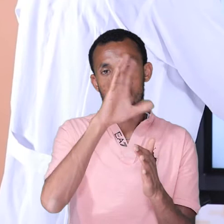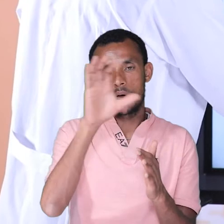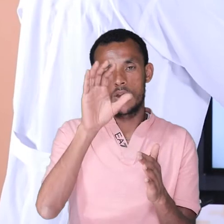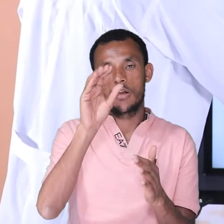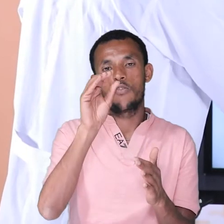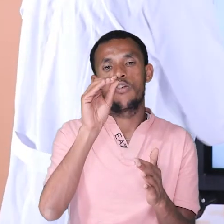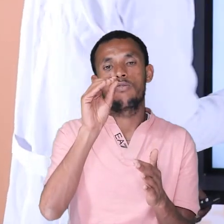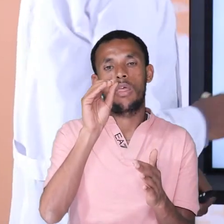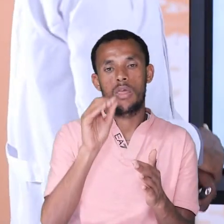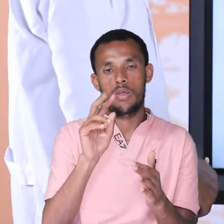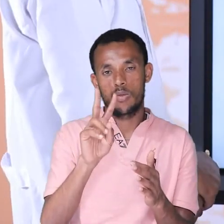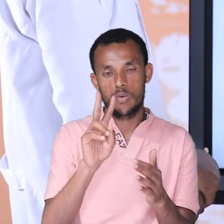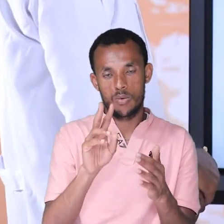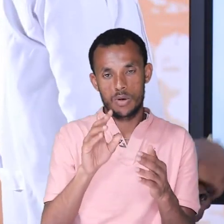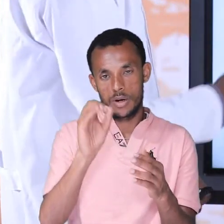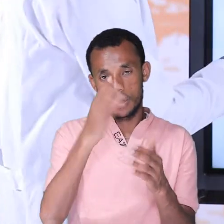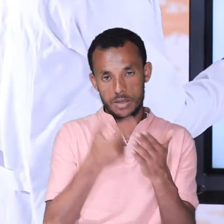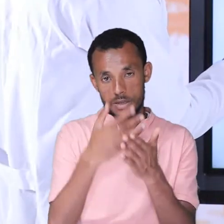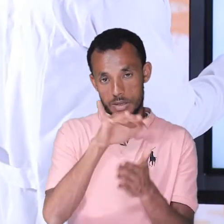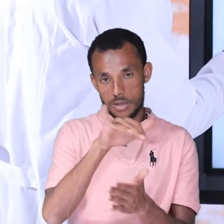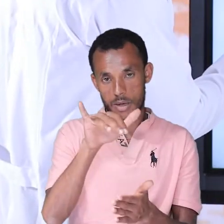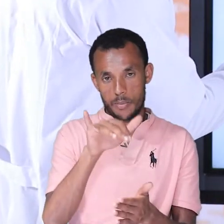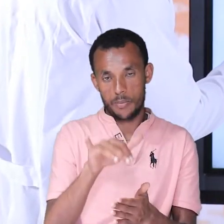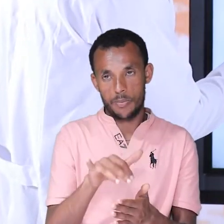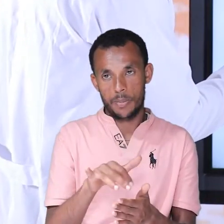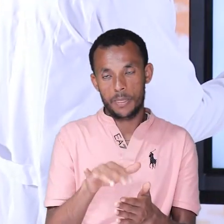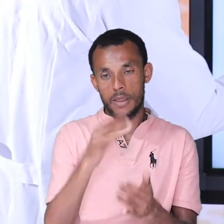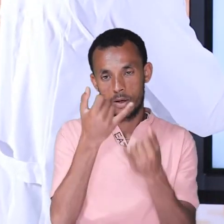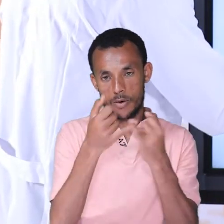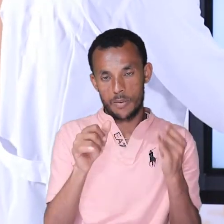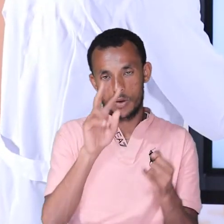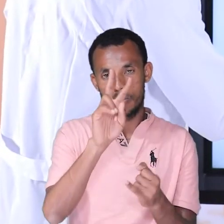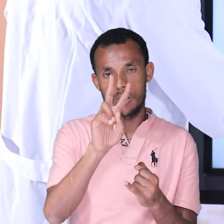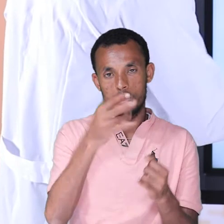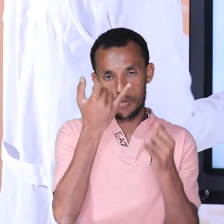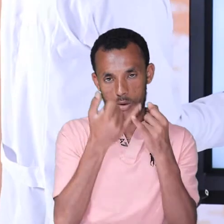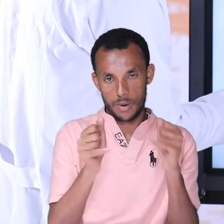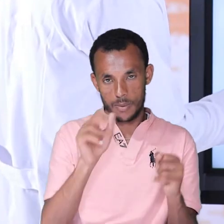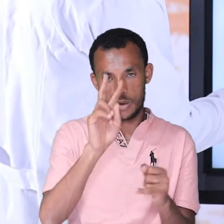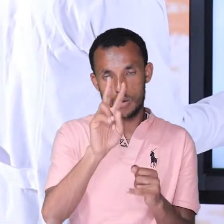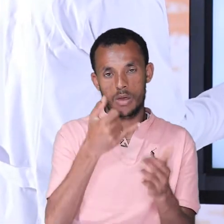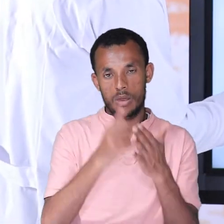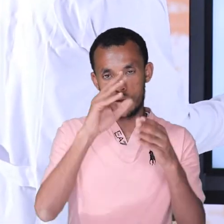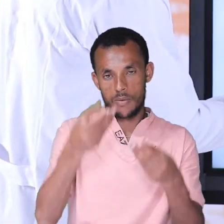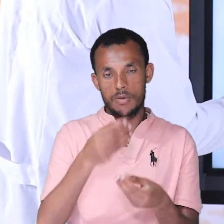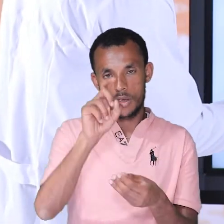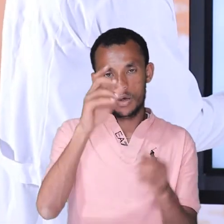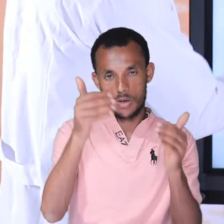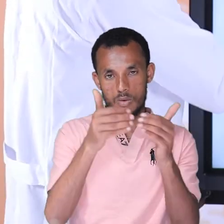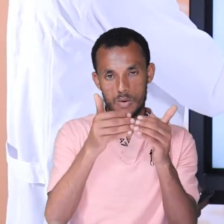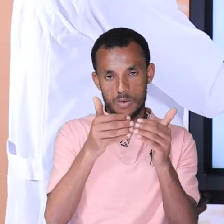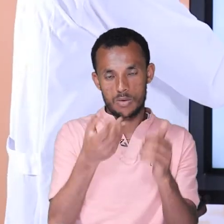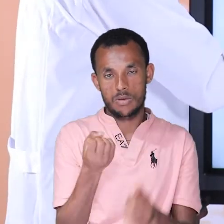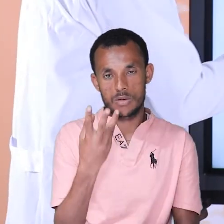252 degree. This means the same as divided by 2. It gives x is equal to